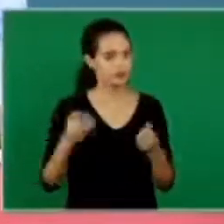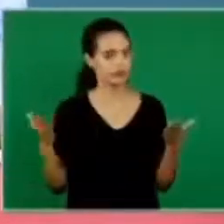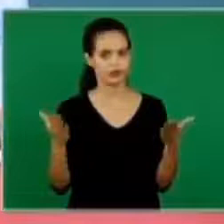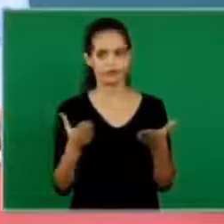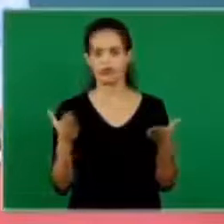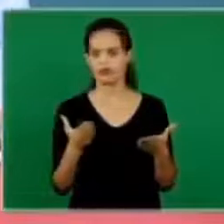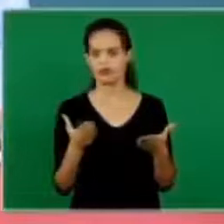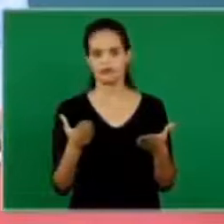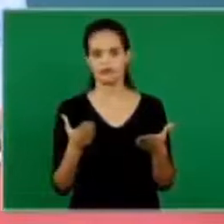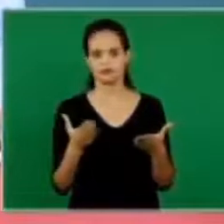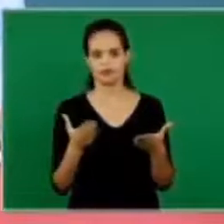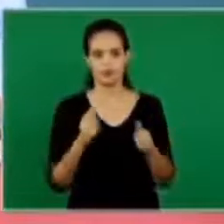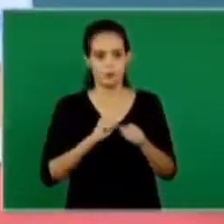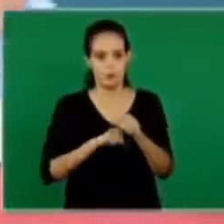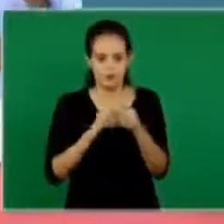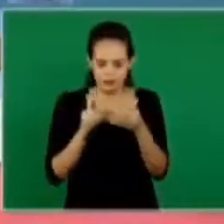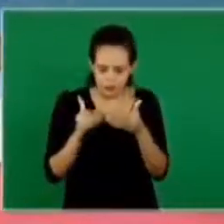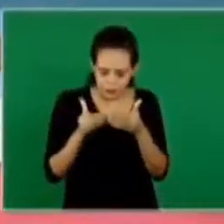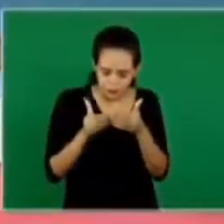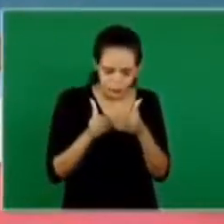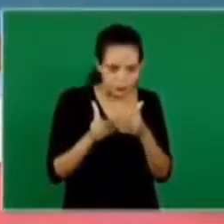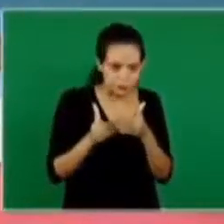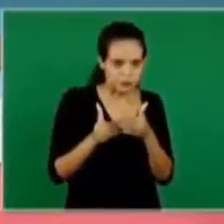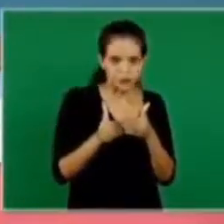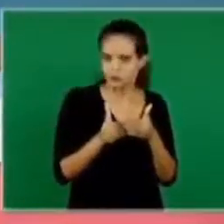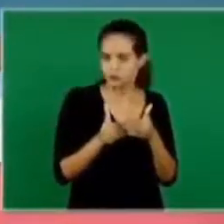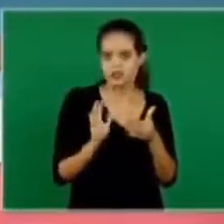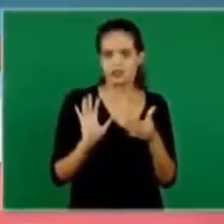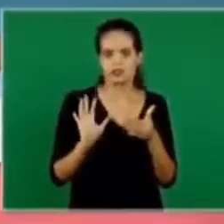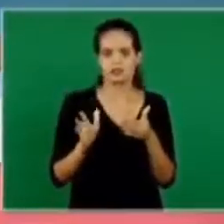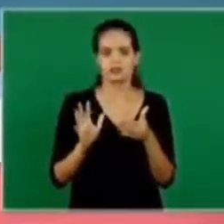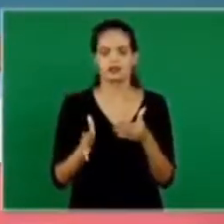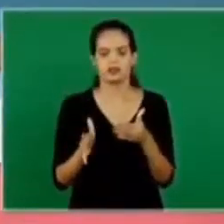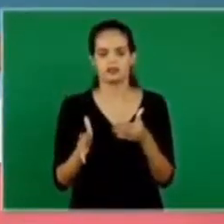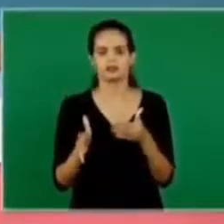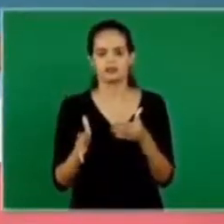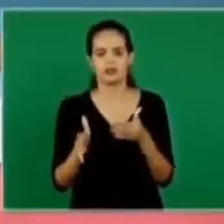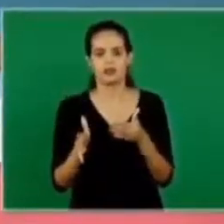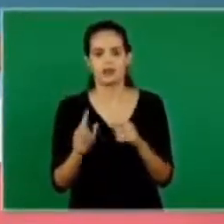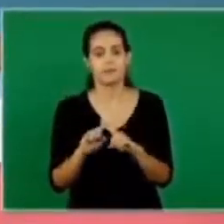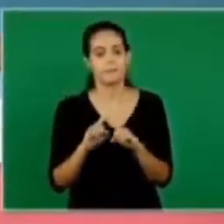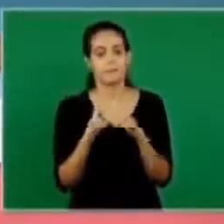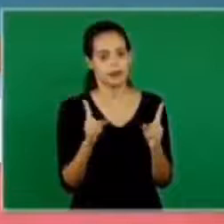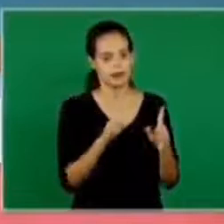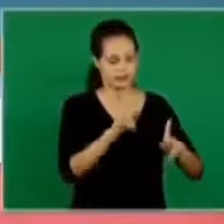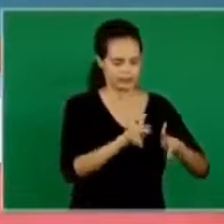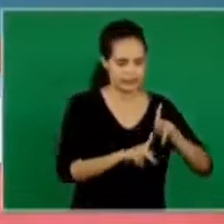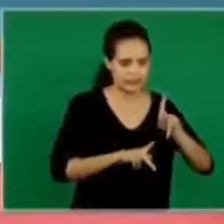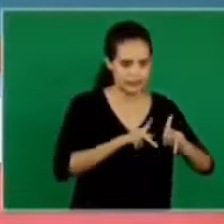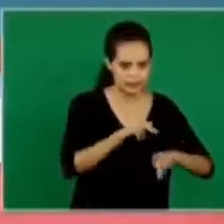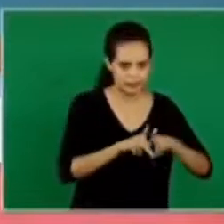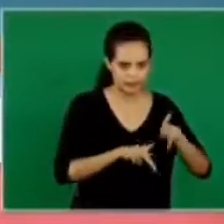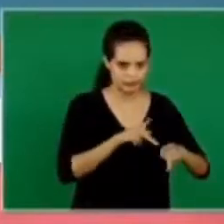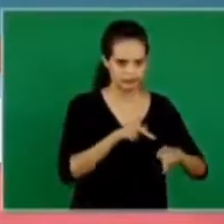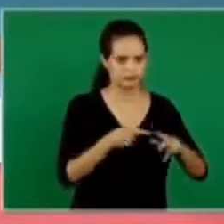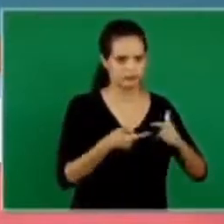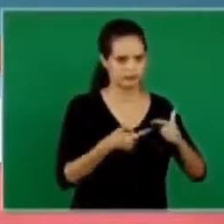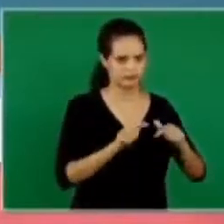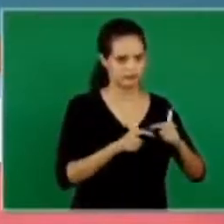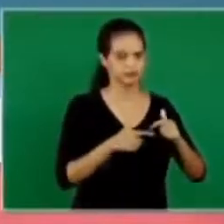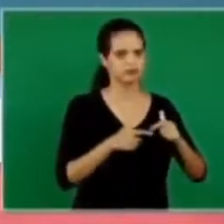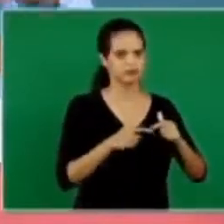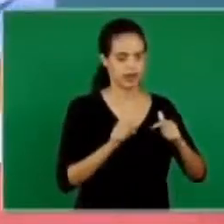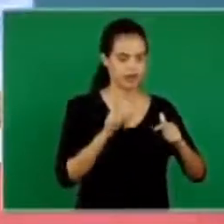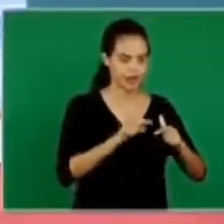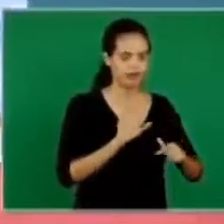for the Gentiles. The great trial. Israel will be saved. It is a biblical text